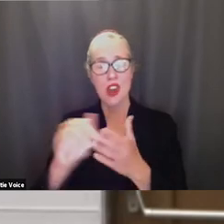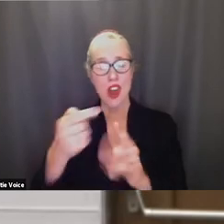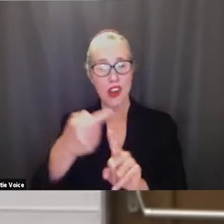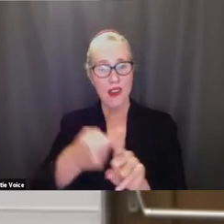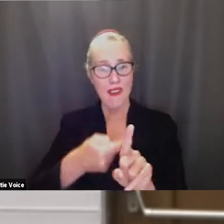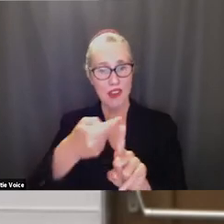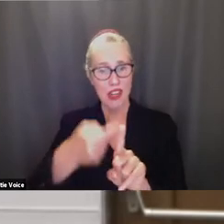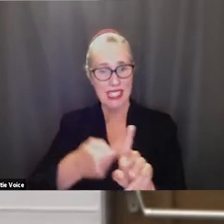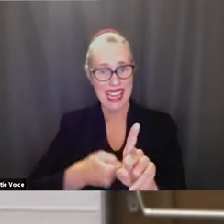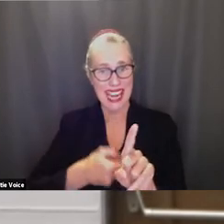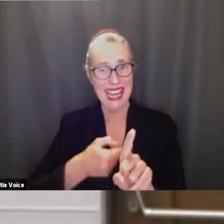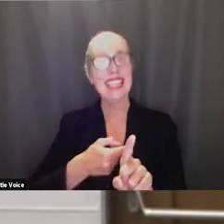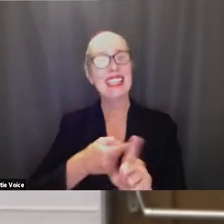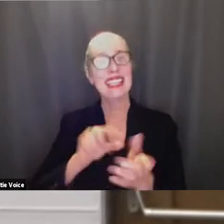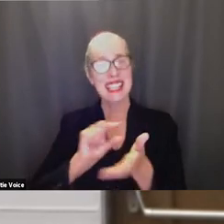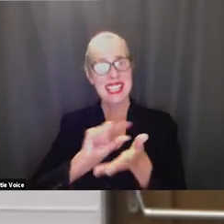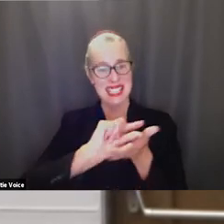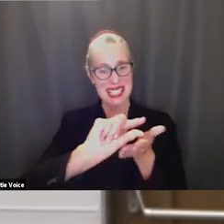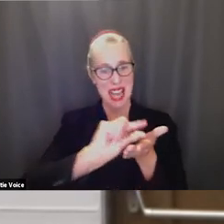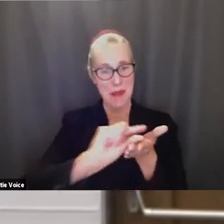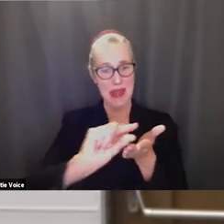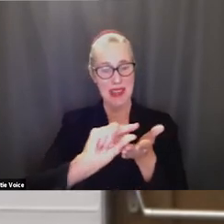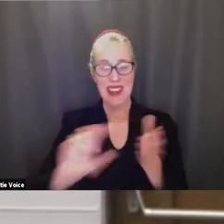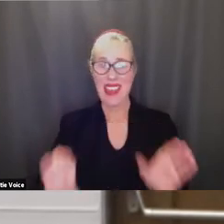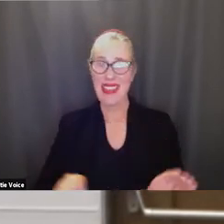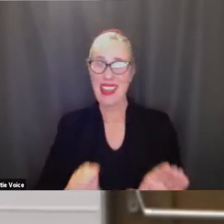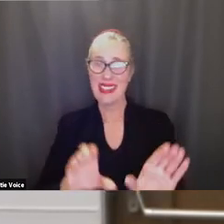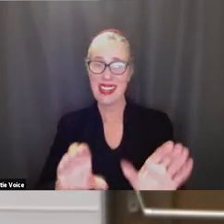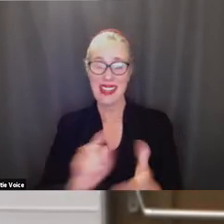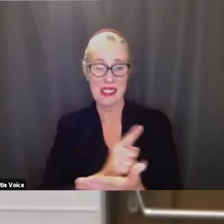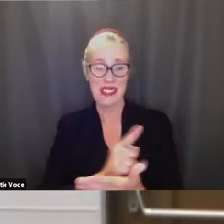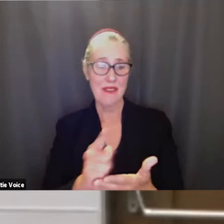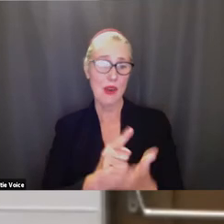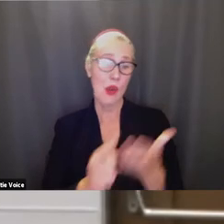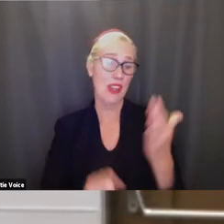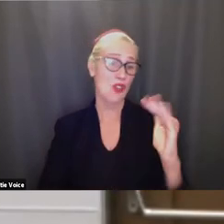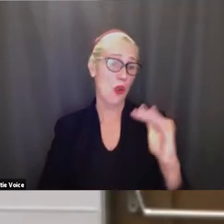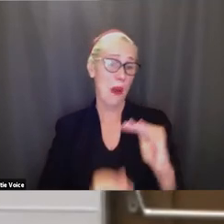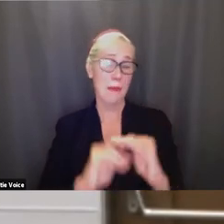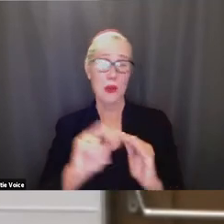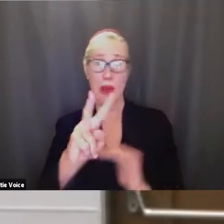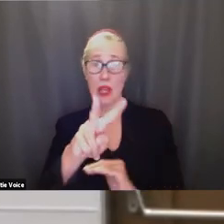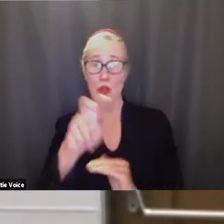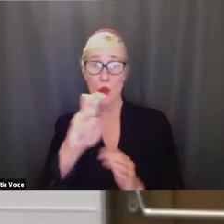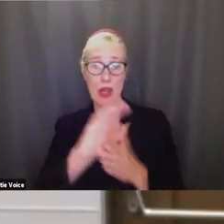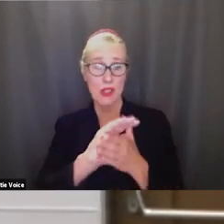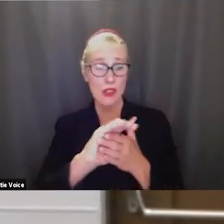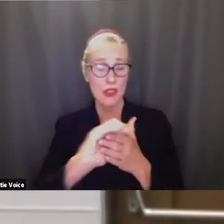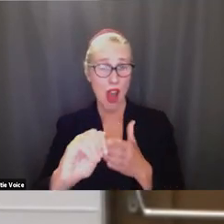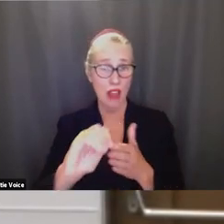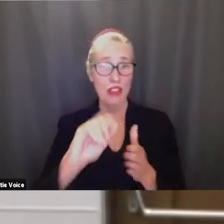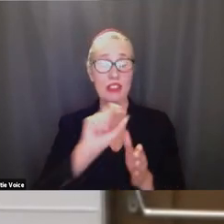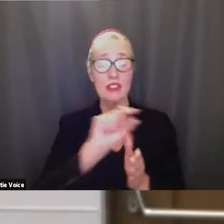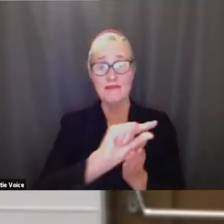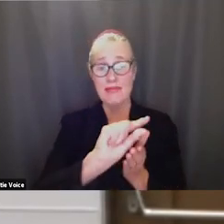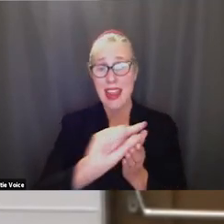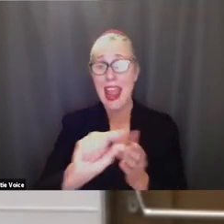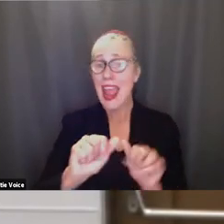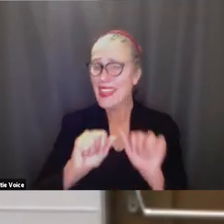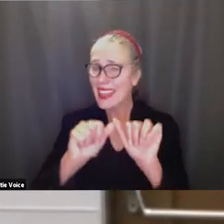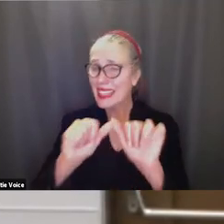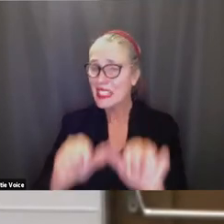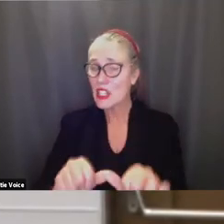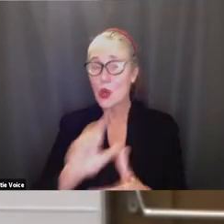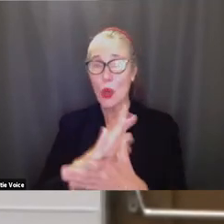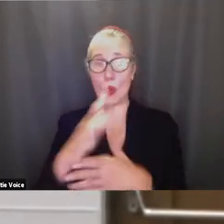this on a weekly basis so it would be 200 for those individuals and then moving forward through the school year if we continue with